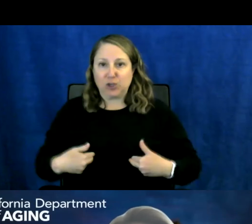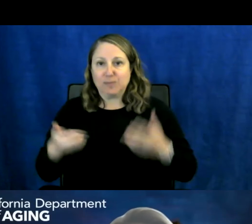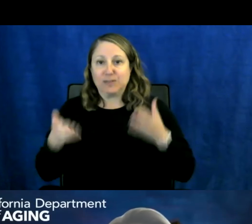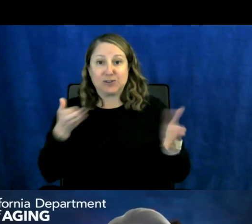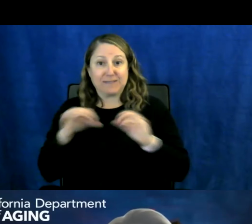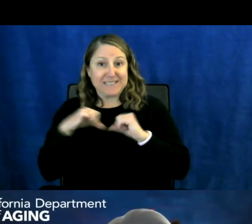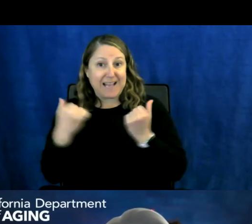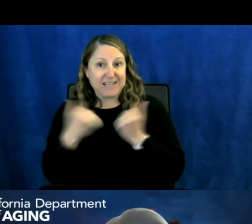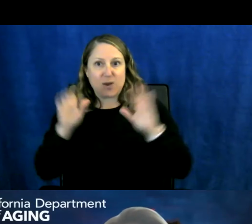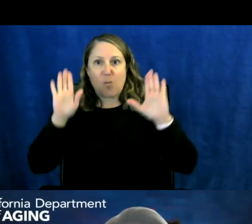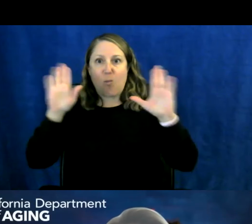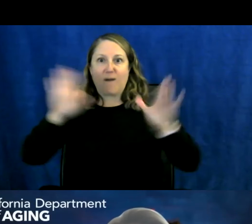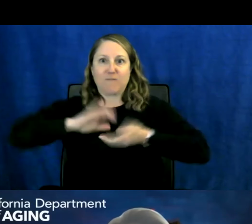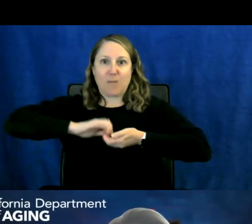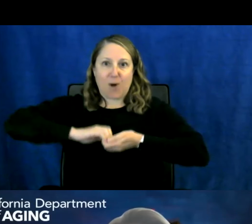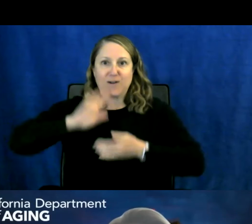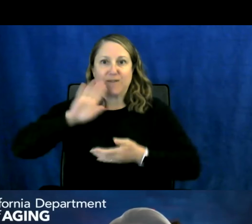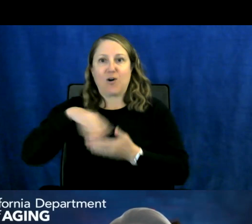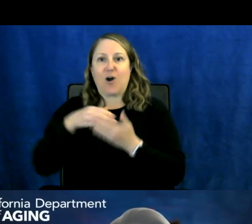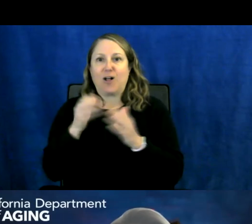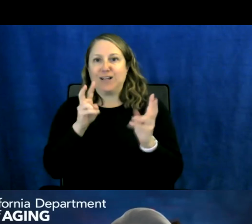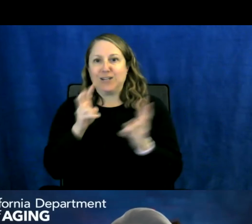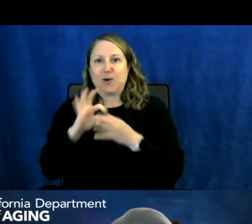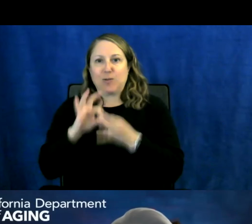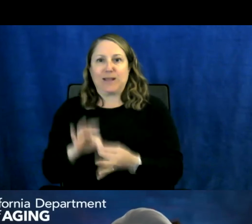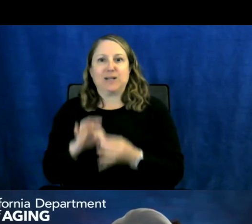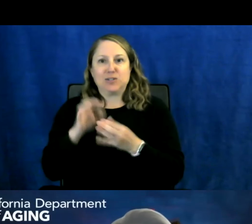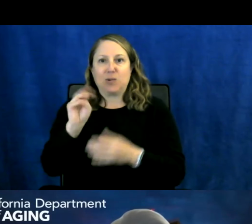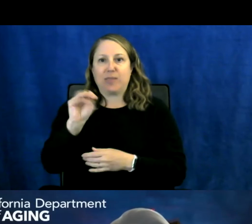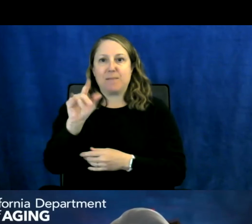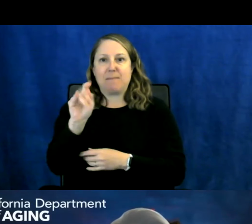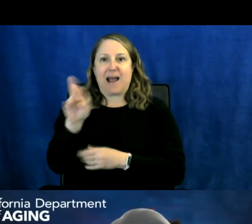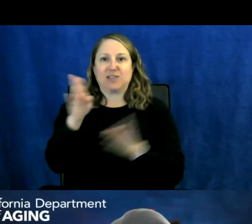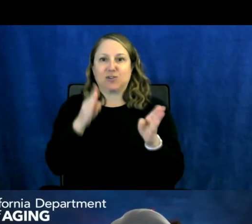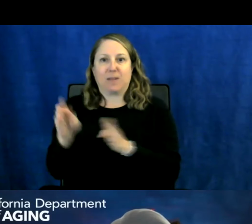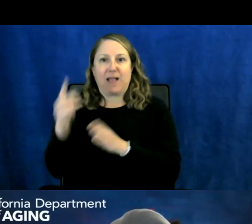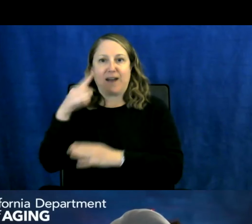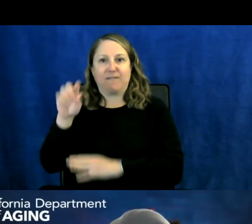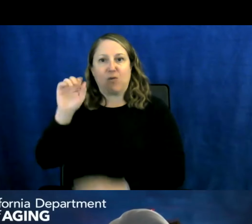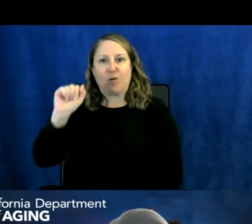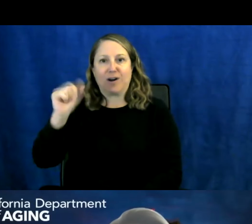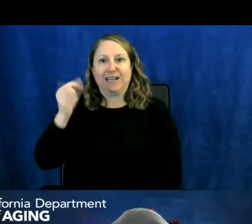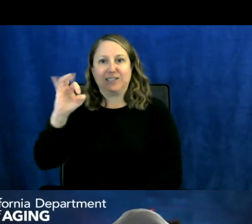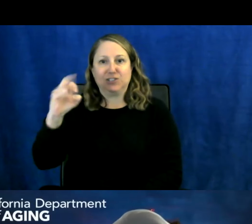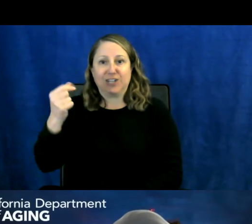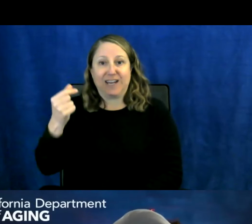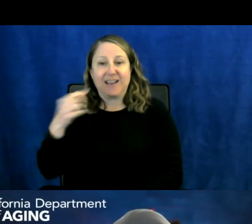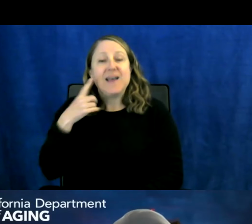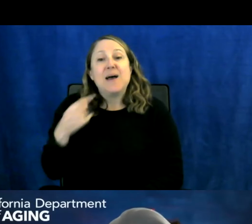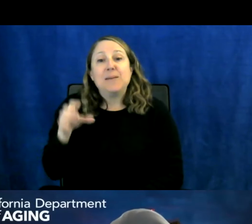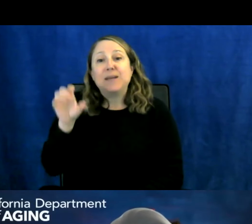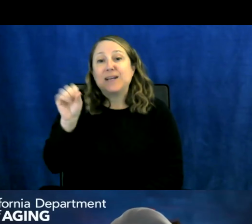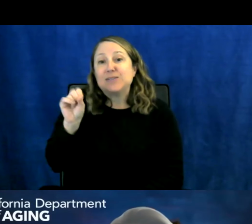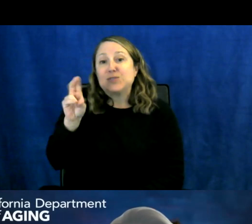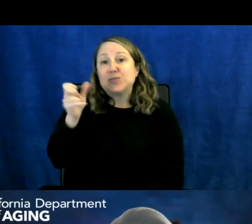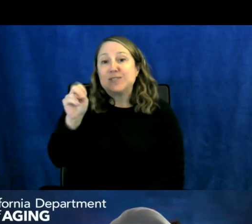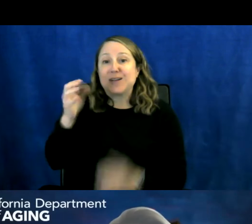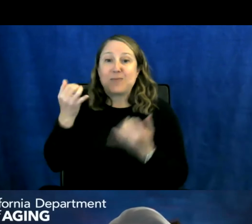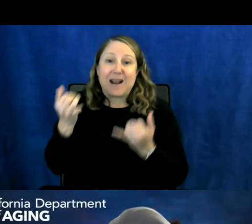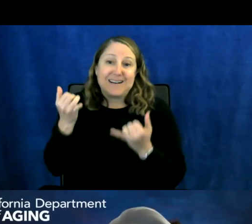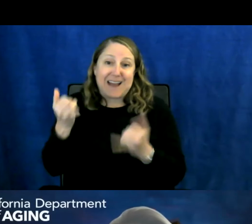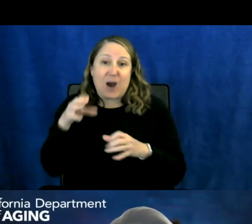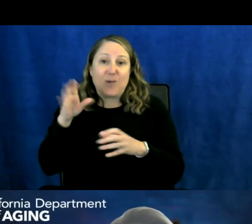issues pertaining to the Master Plan for Aging. And because Susan is speaking right now at Assemblymember Nazarian's Town Hall on the Master